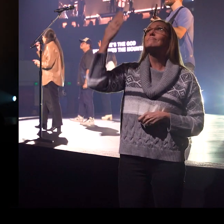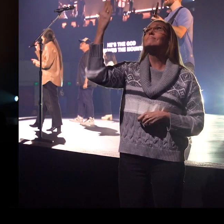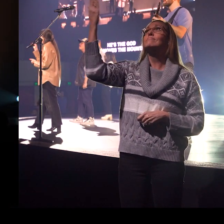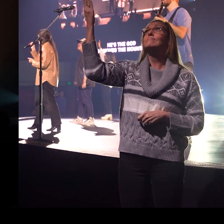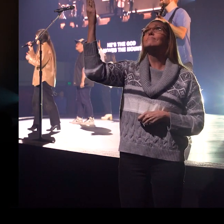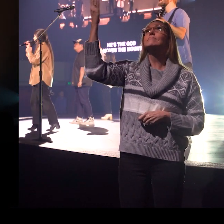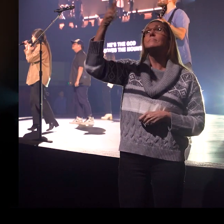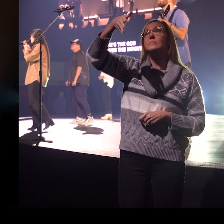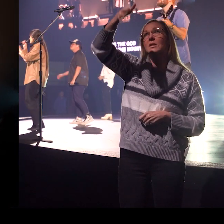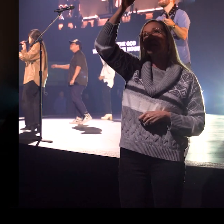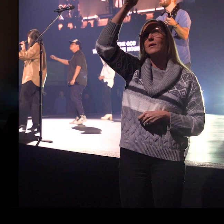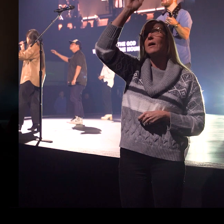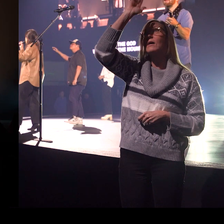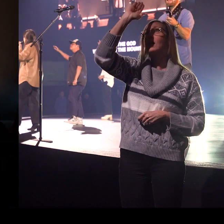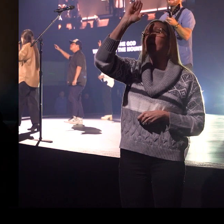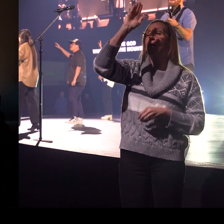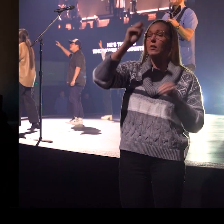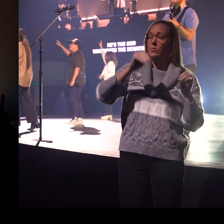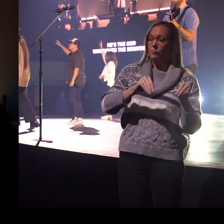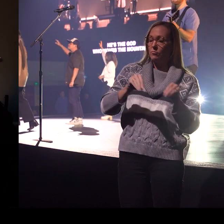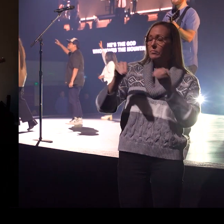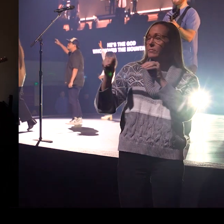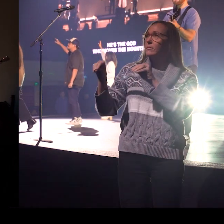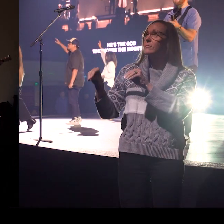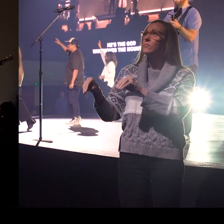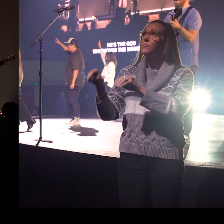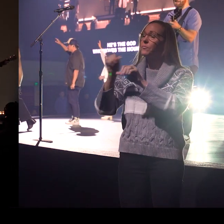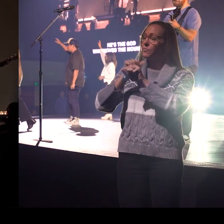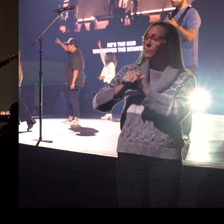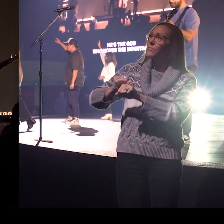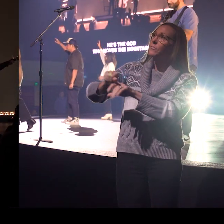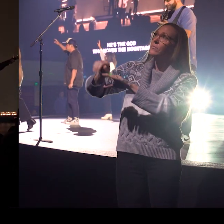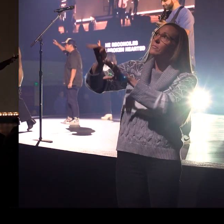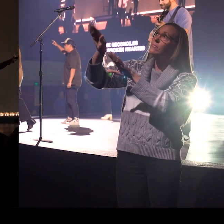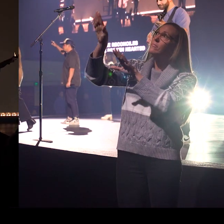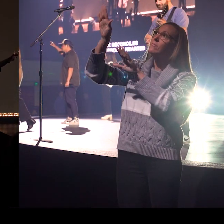He's the God who moves the mountains.